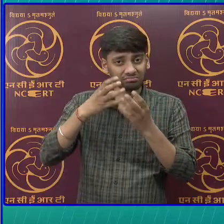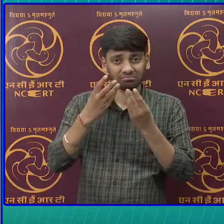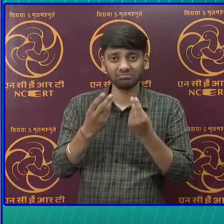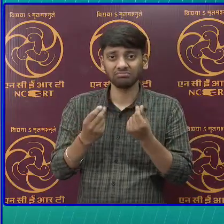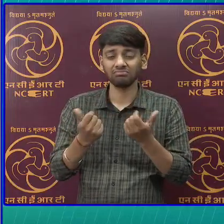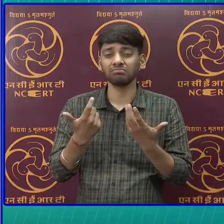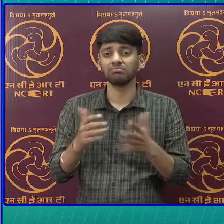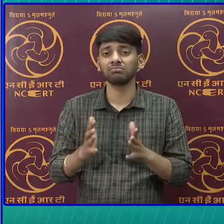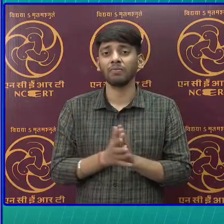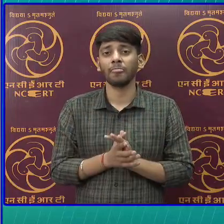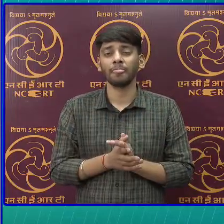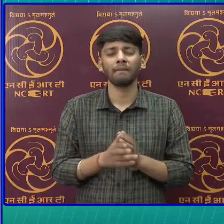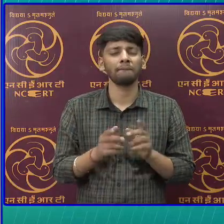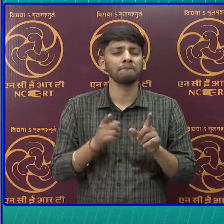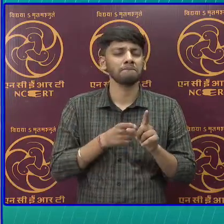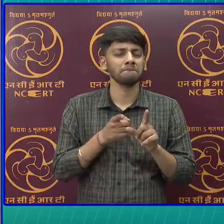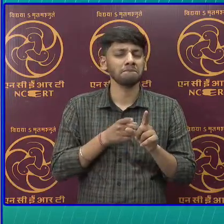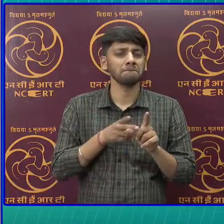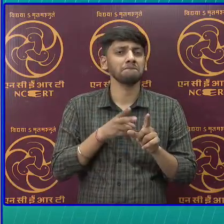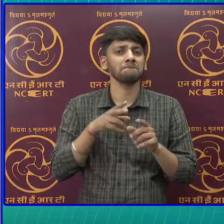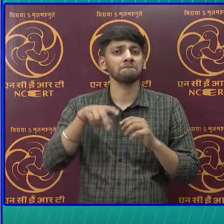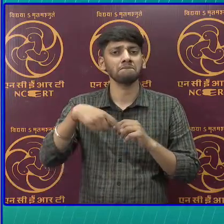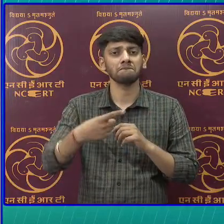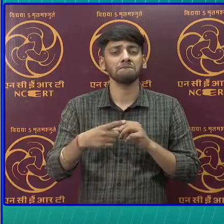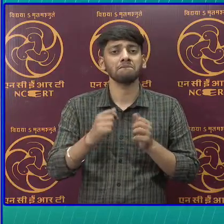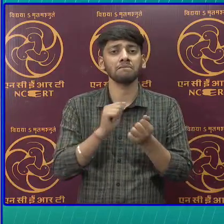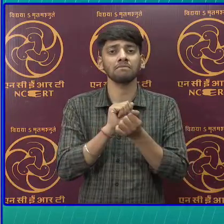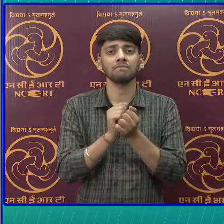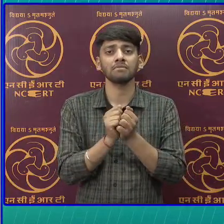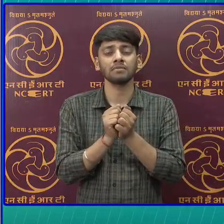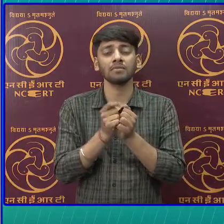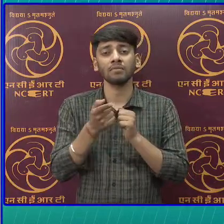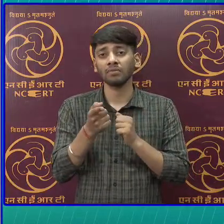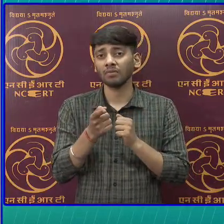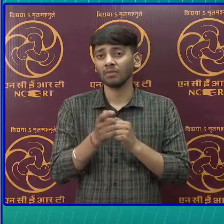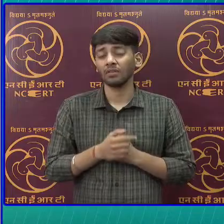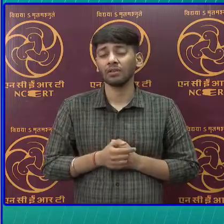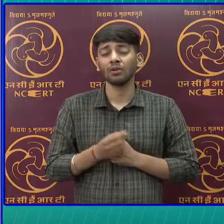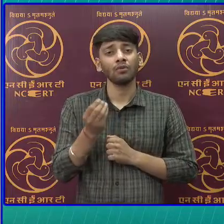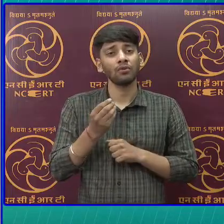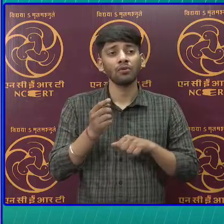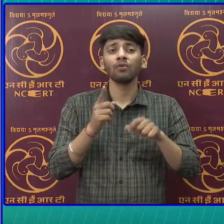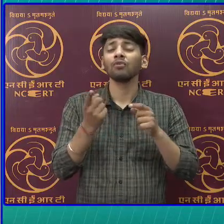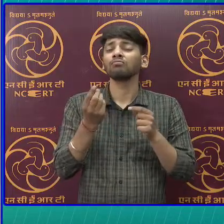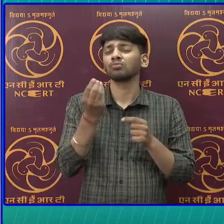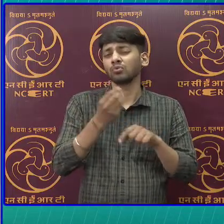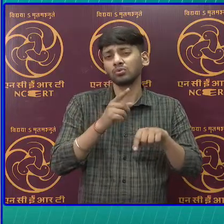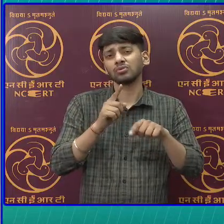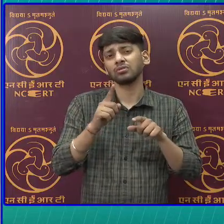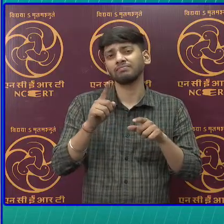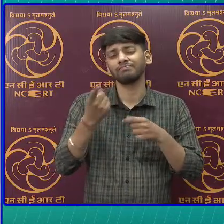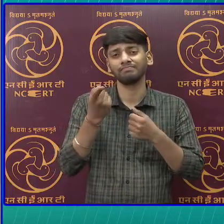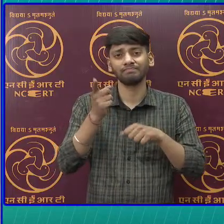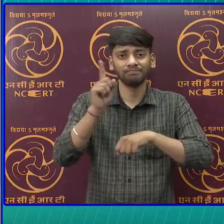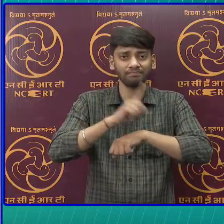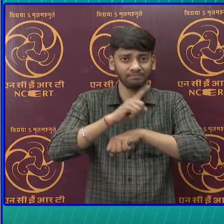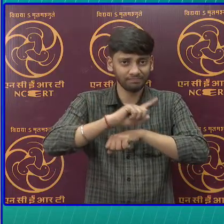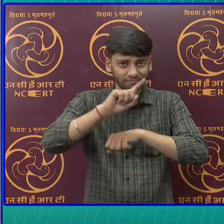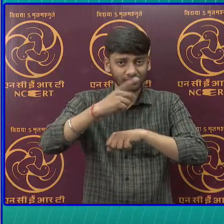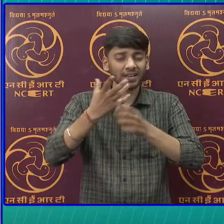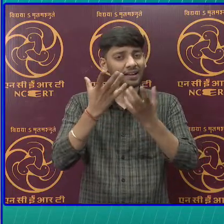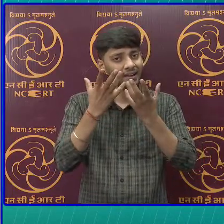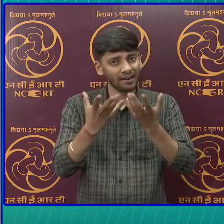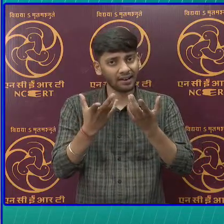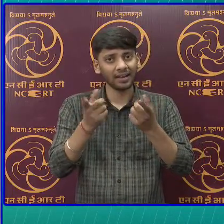months, we can say years, in years, the tree will die. It will take few days for a drying